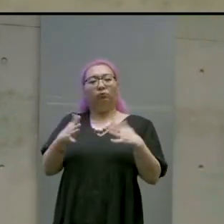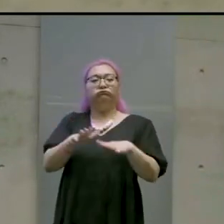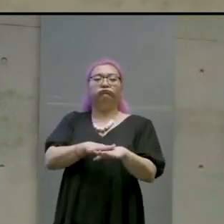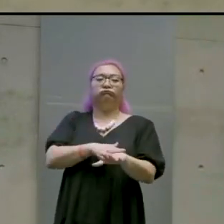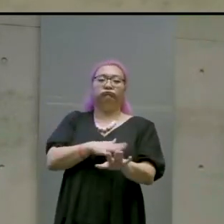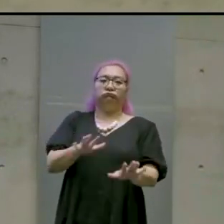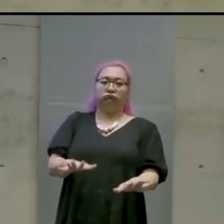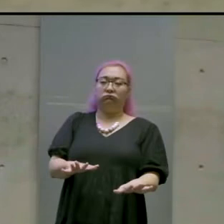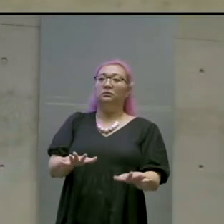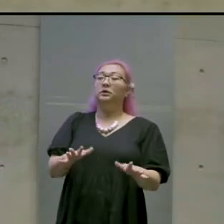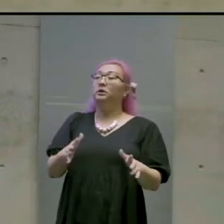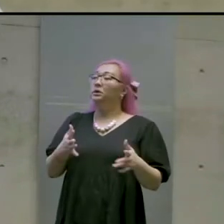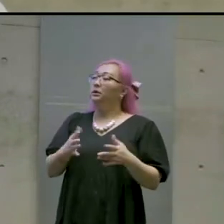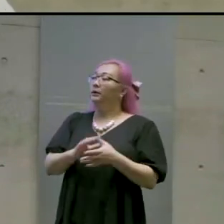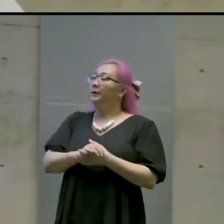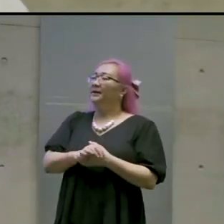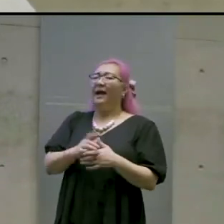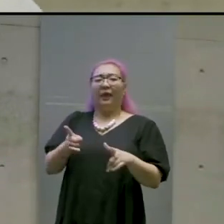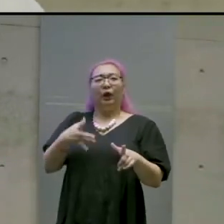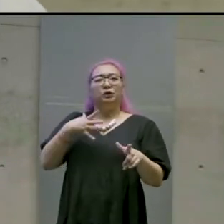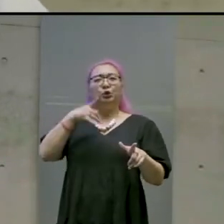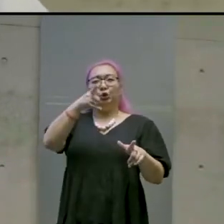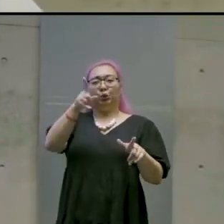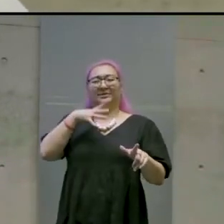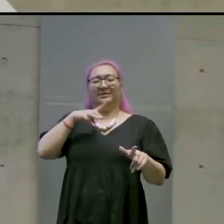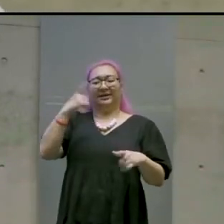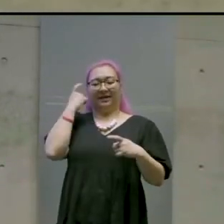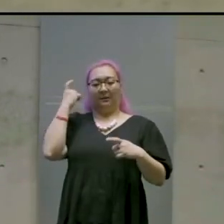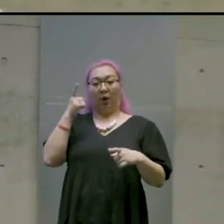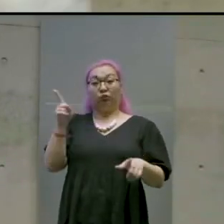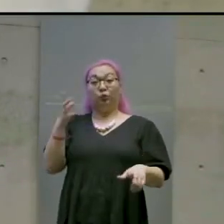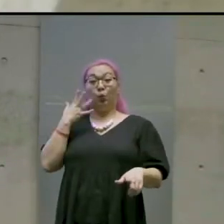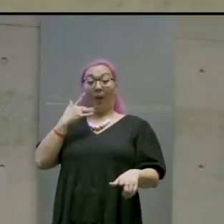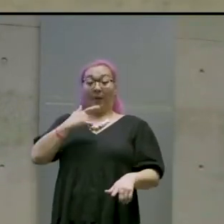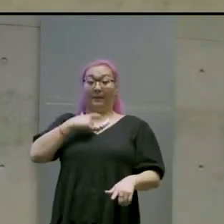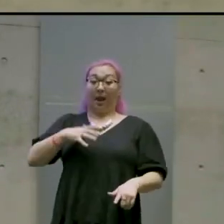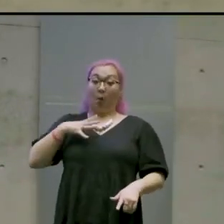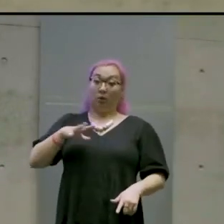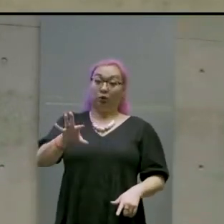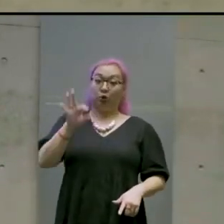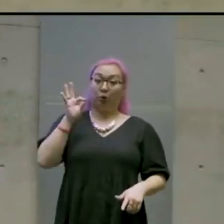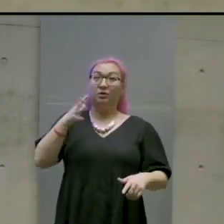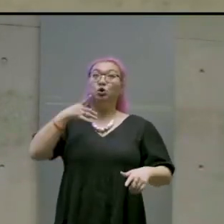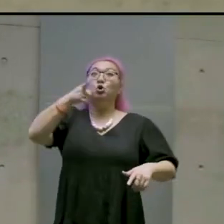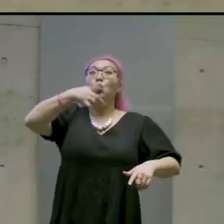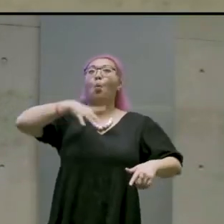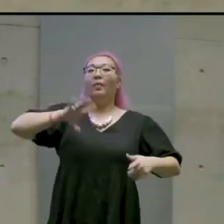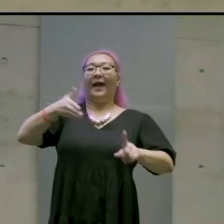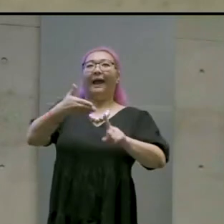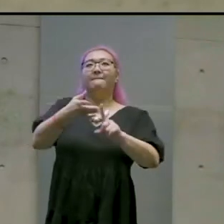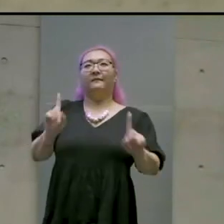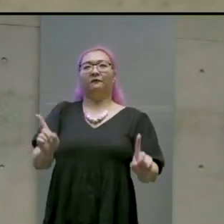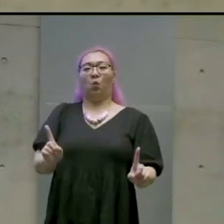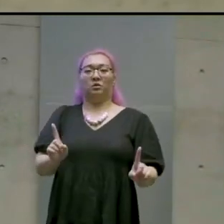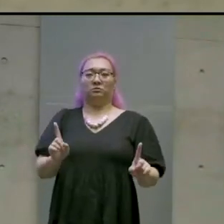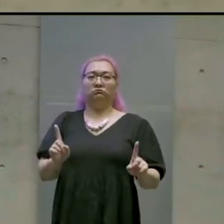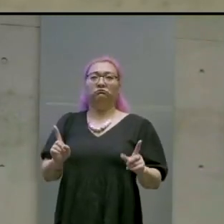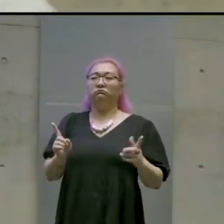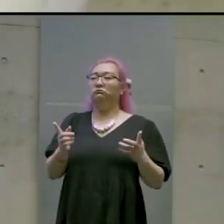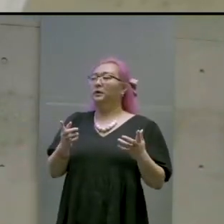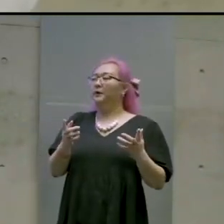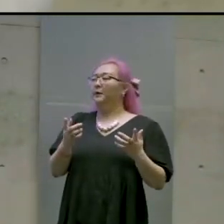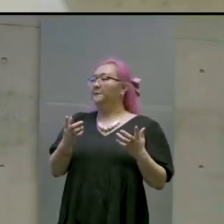get that option in the game to answer that question, there is like a list. I can't remember how many, 12, I don't know,